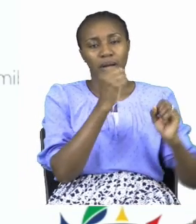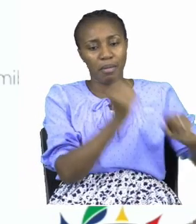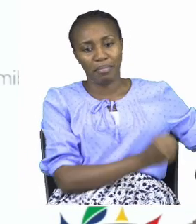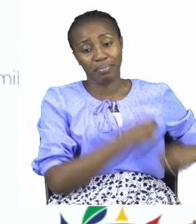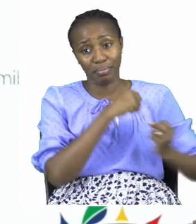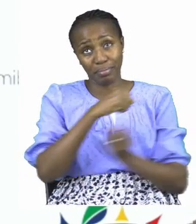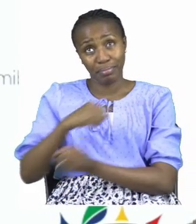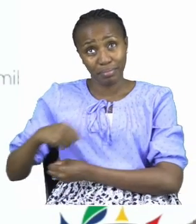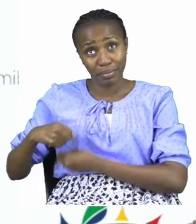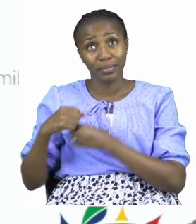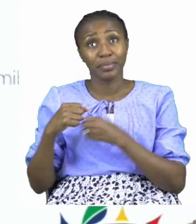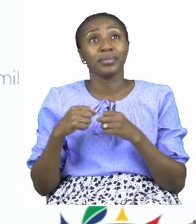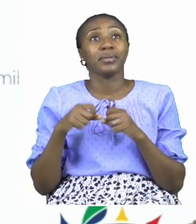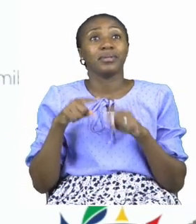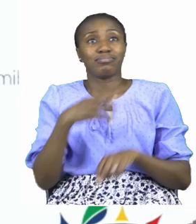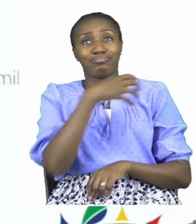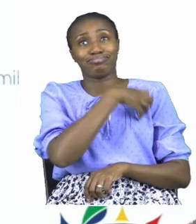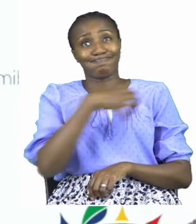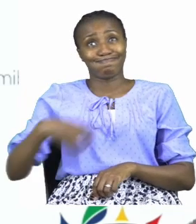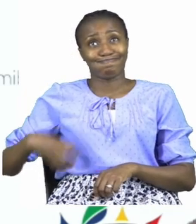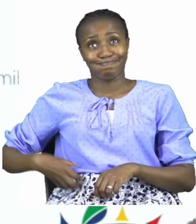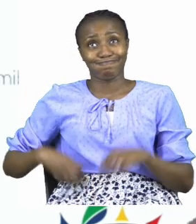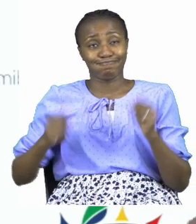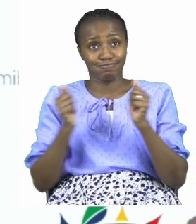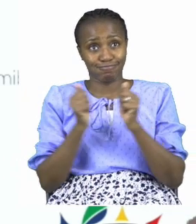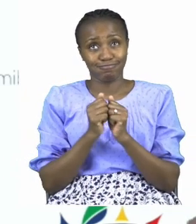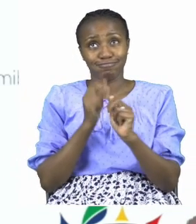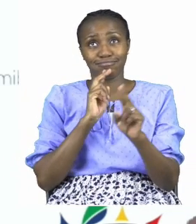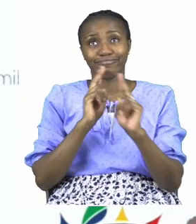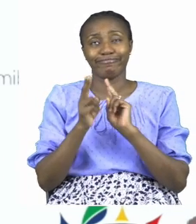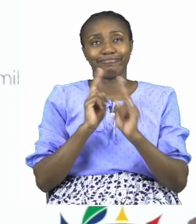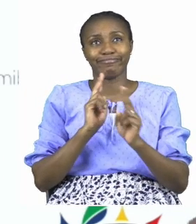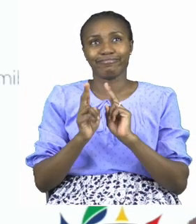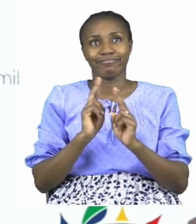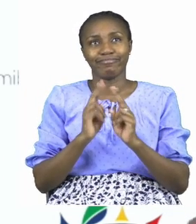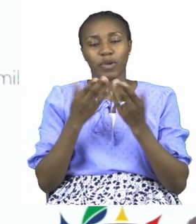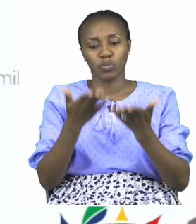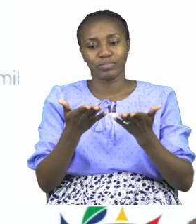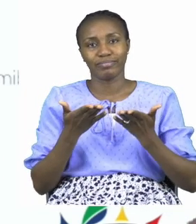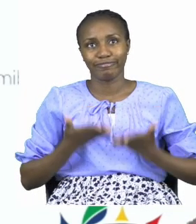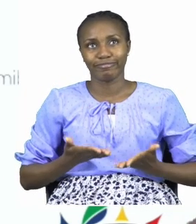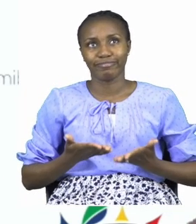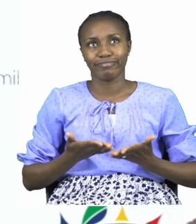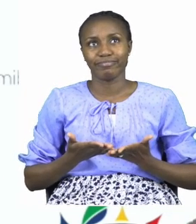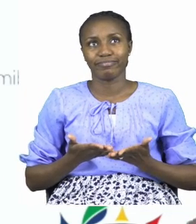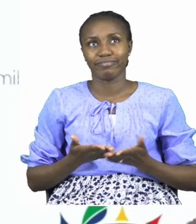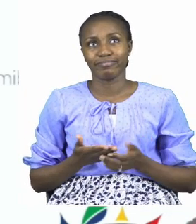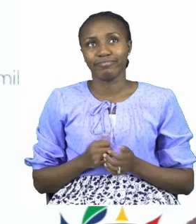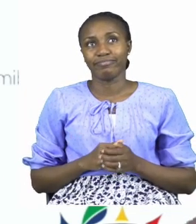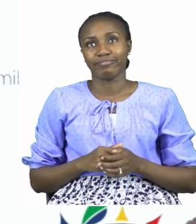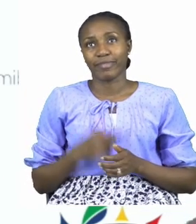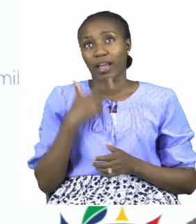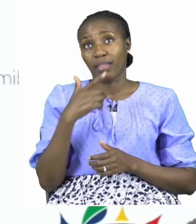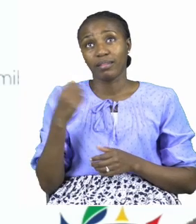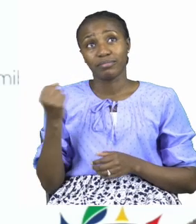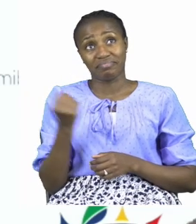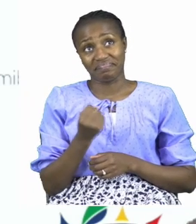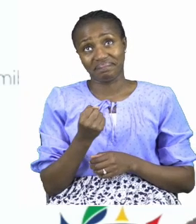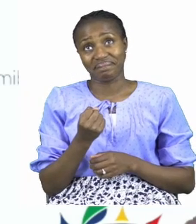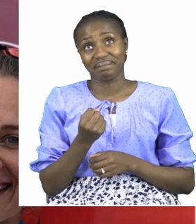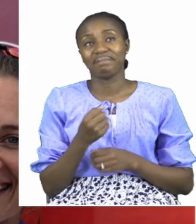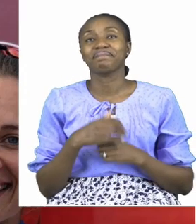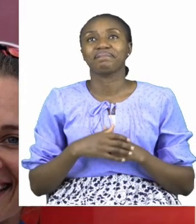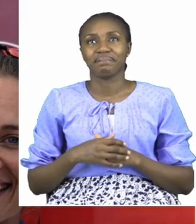Federation. With us, the president of the federation, Mr. Mike Haimbodi. Welcome, Mr. Haimbodi. Thank you for having me here.